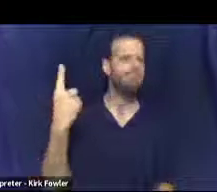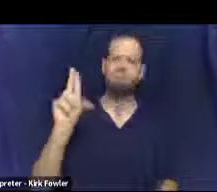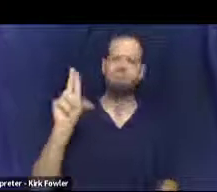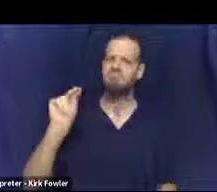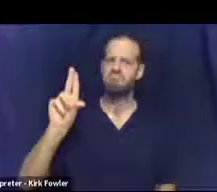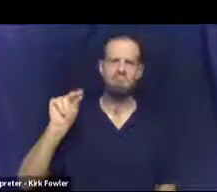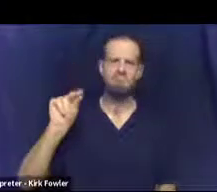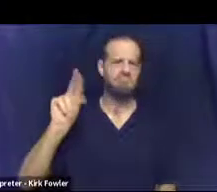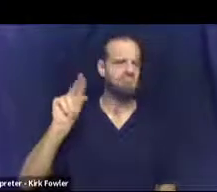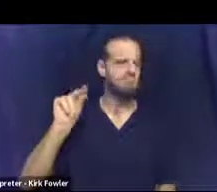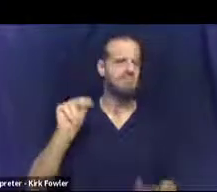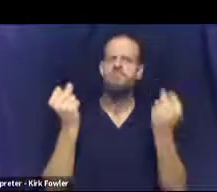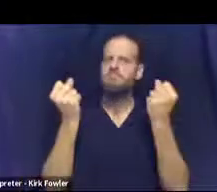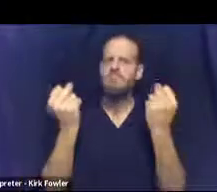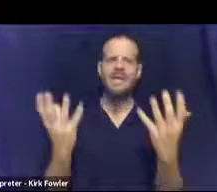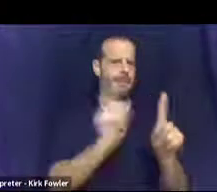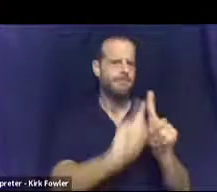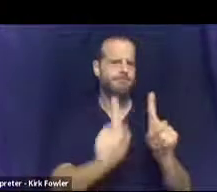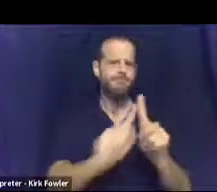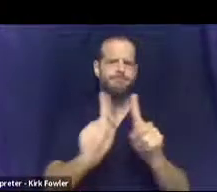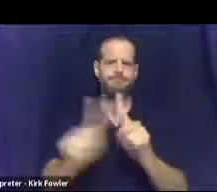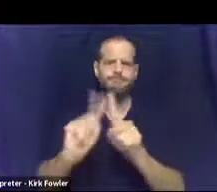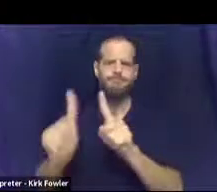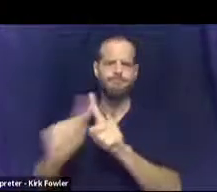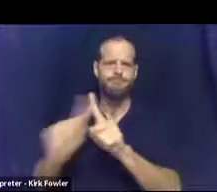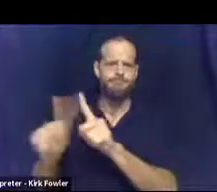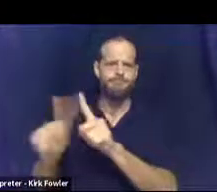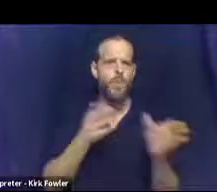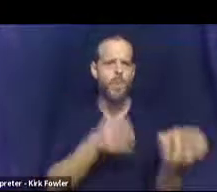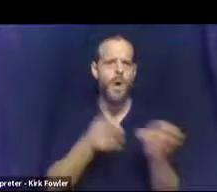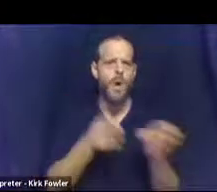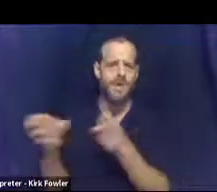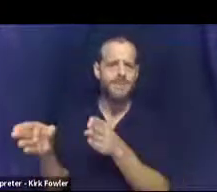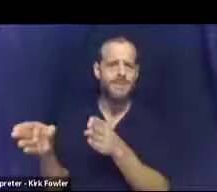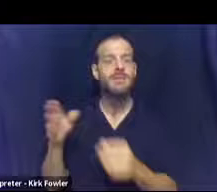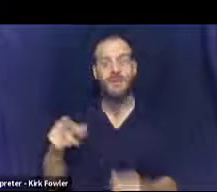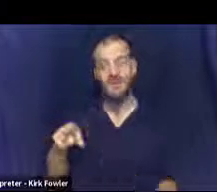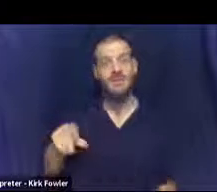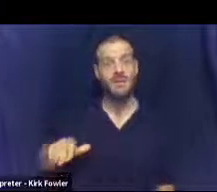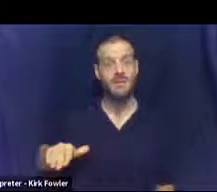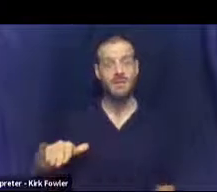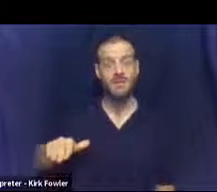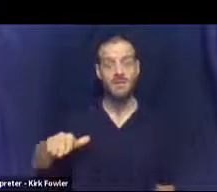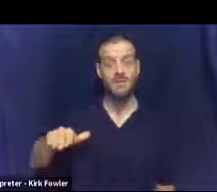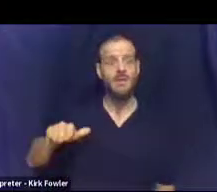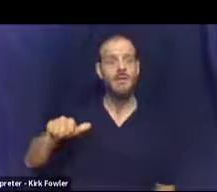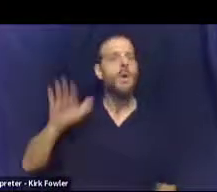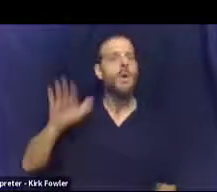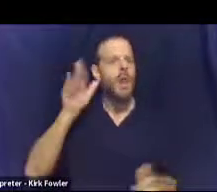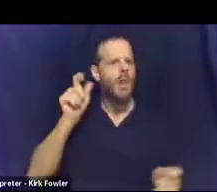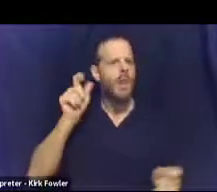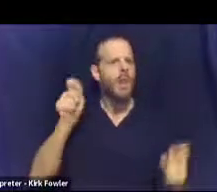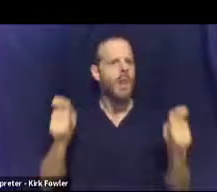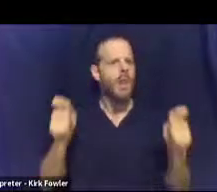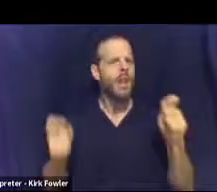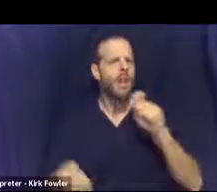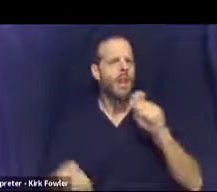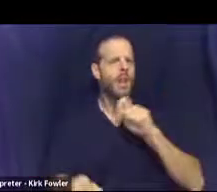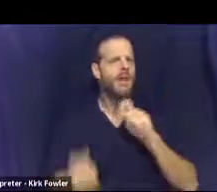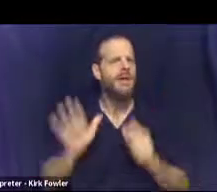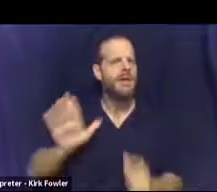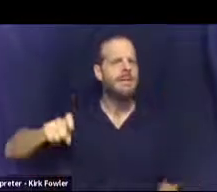It's going to be evolving and changing over time to meet the student's needs, depending on what they're doing.